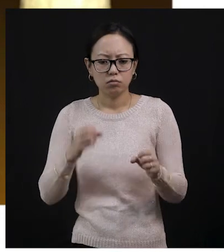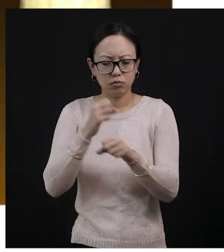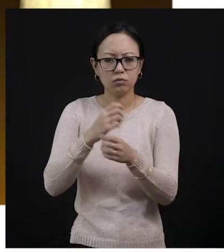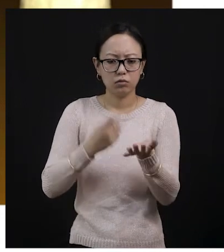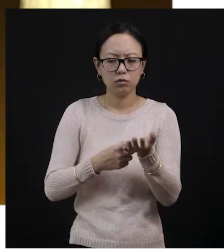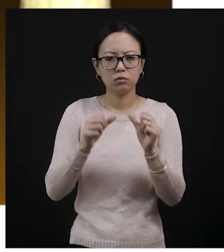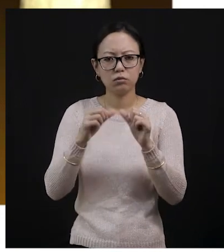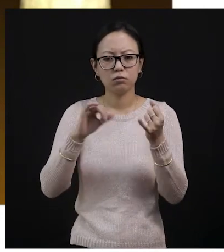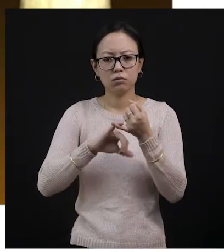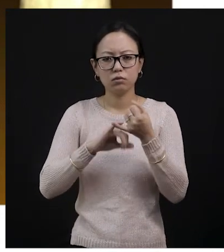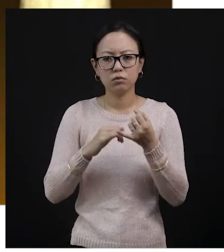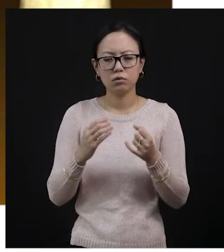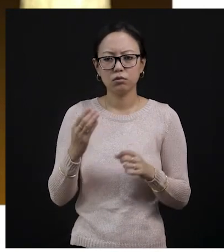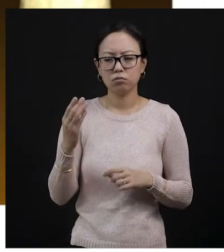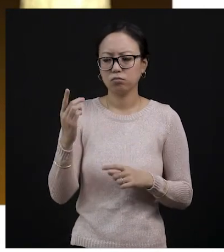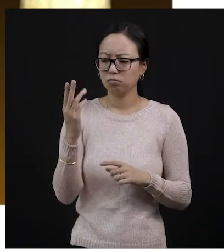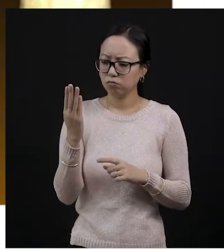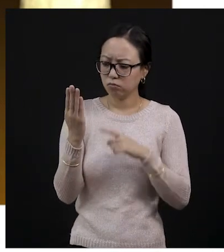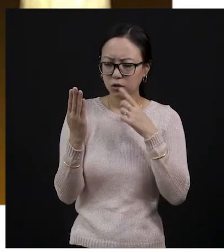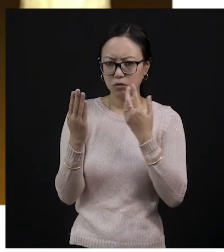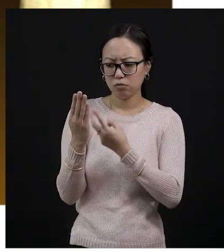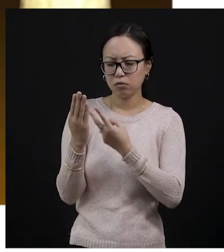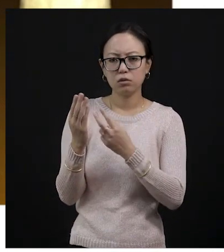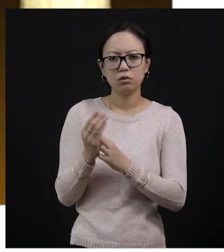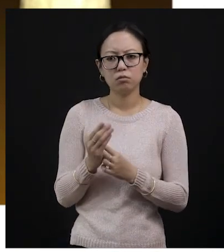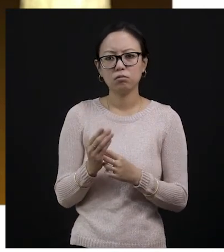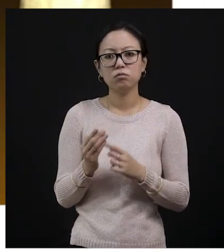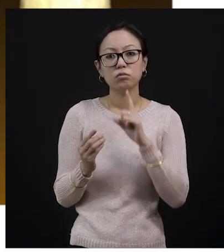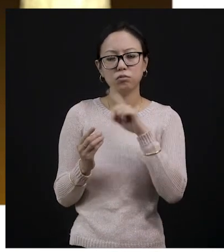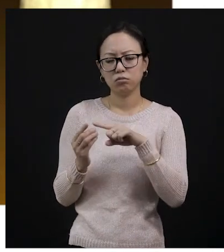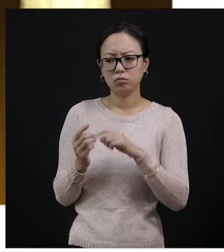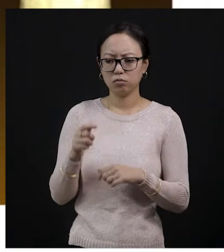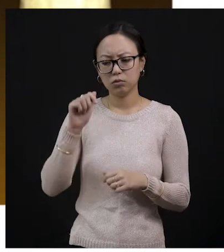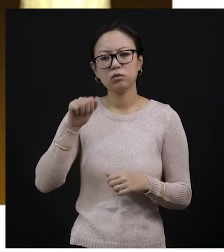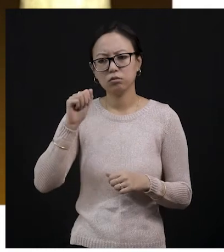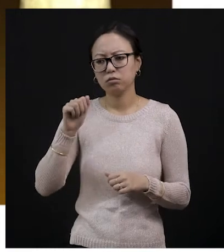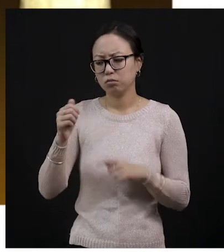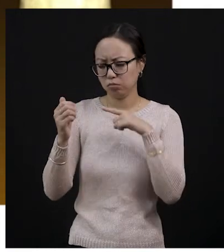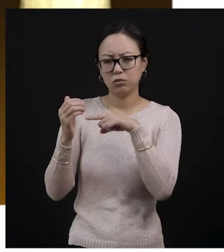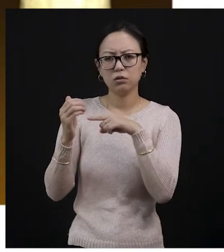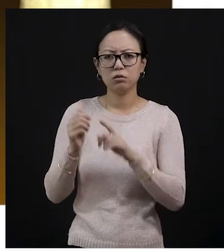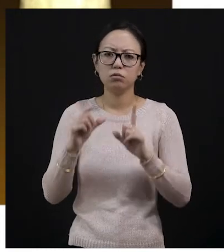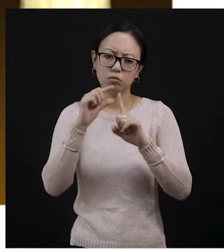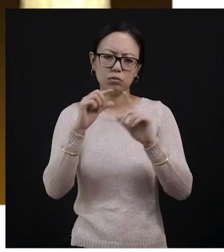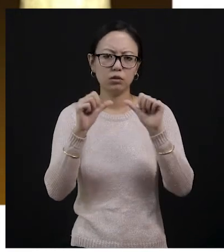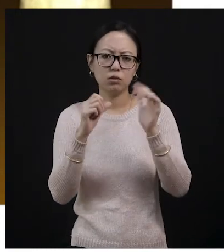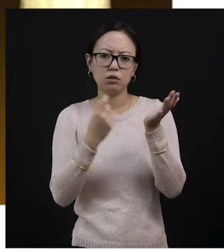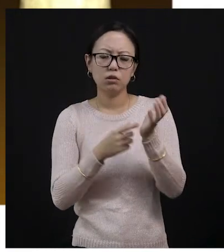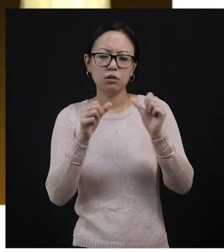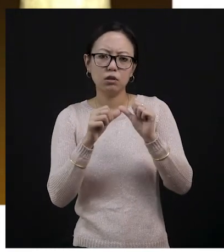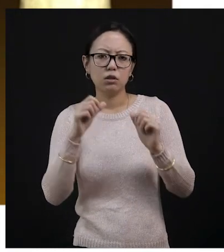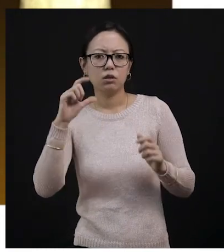yes, the leaves are strips. They have strips, okay, like parallel veins. So, ma'am, this will